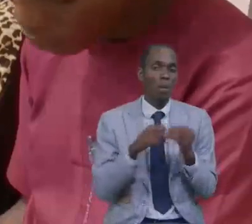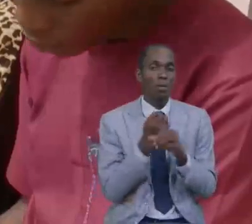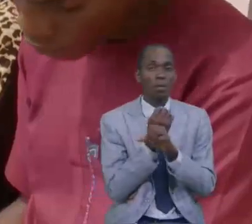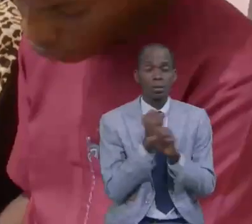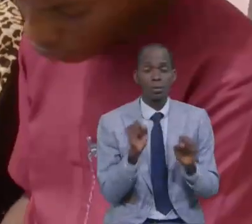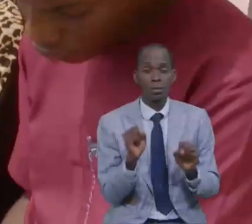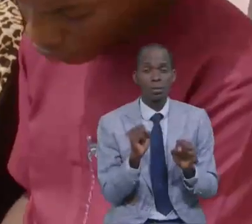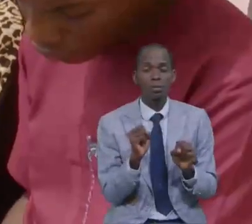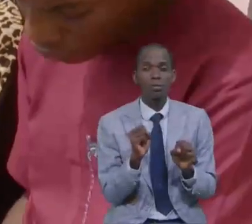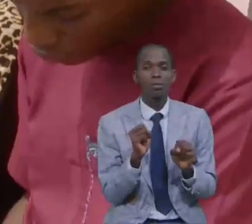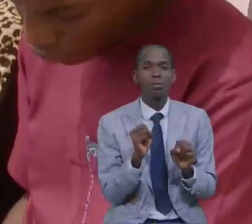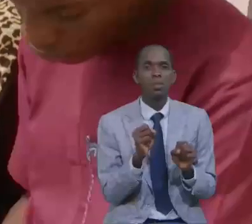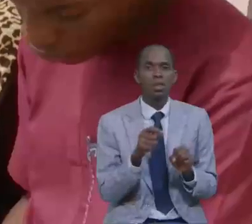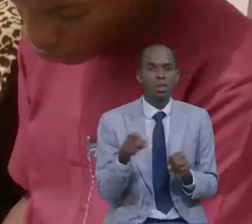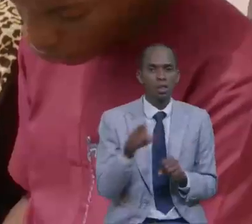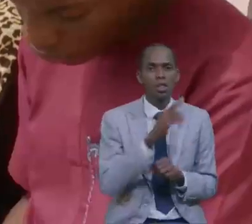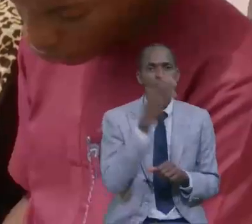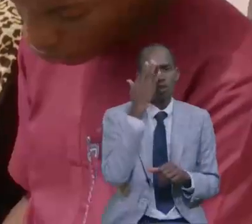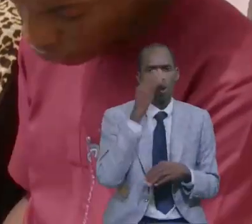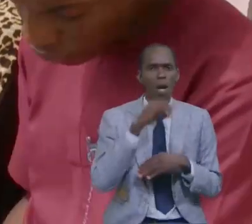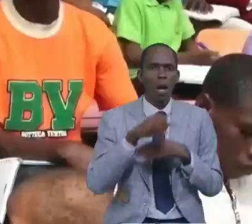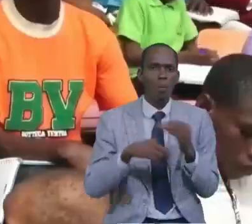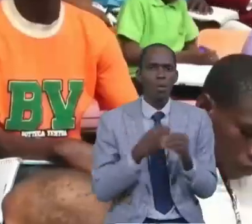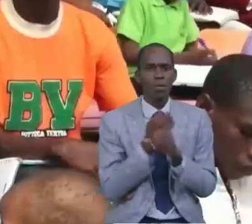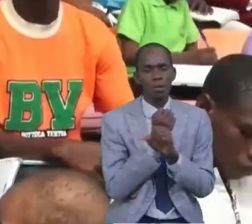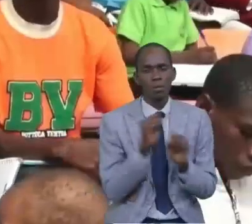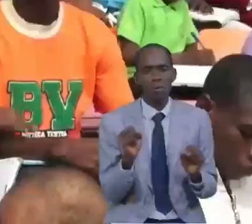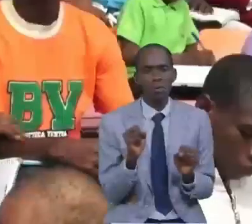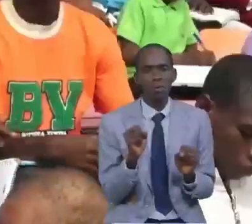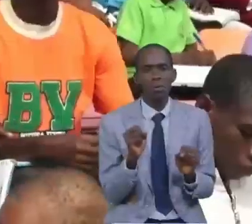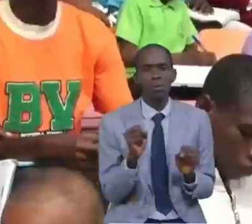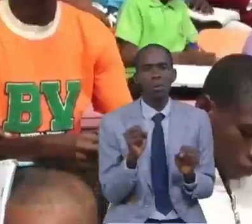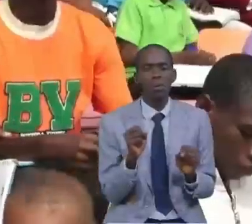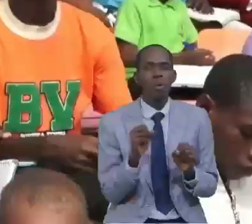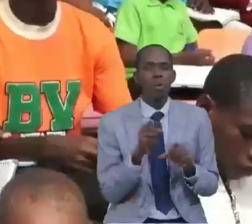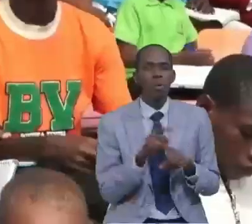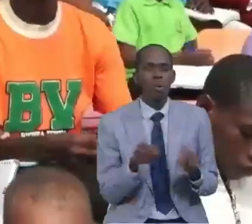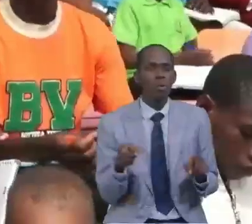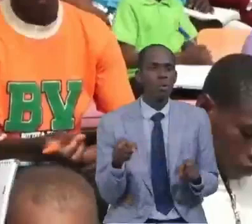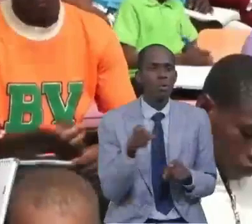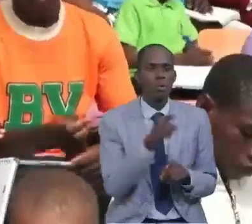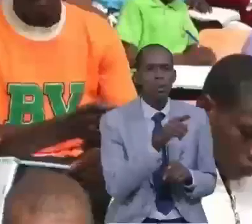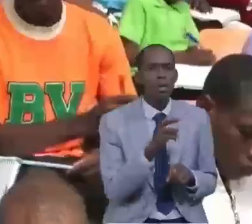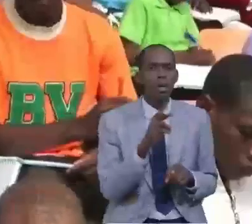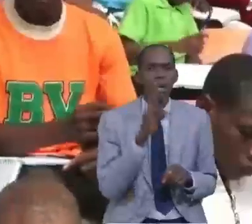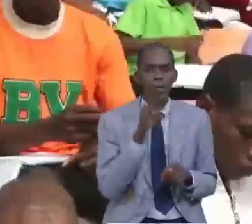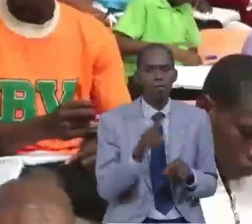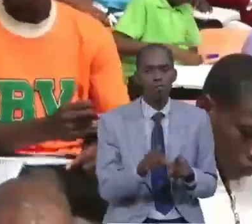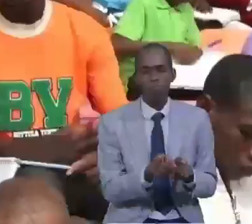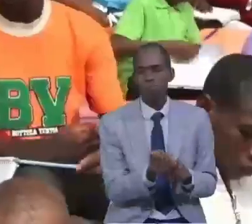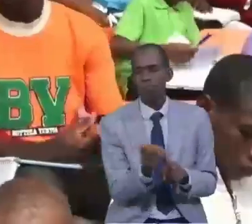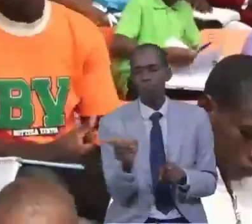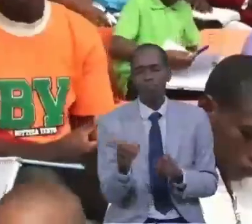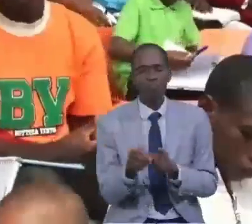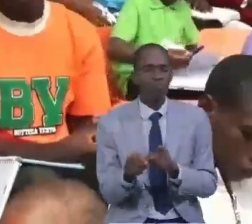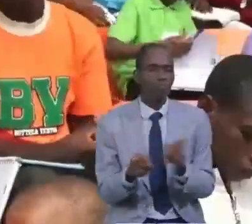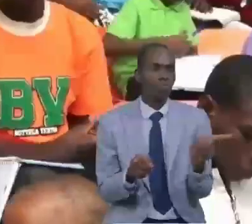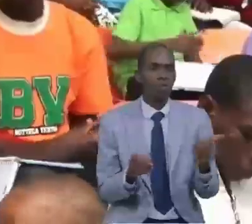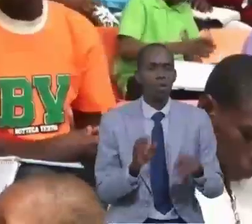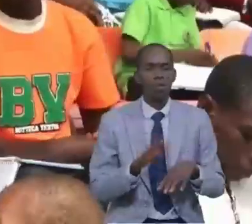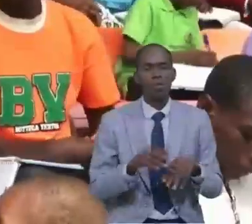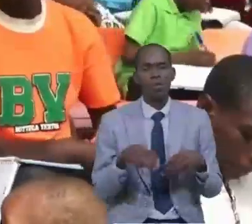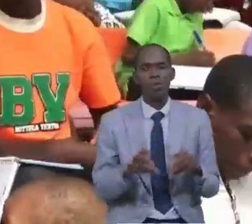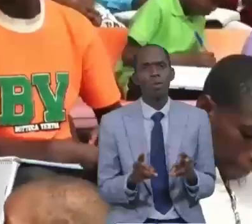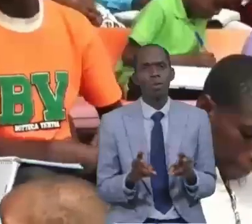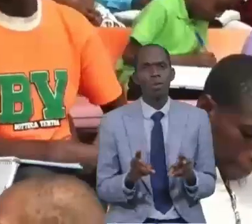way, what is this salvation? It is good for you to understand what you